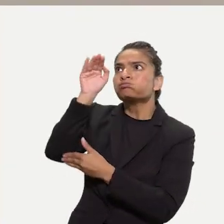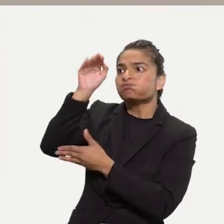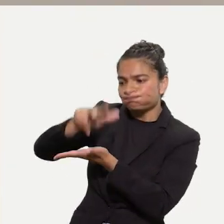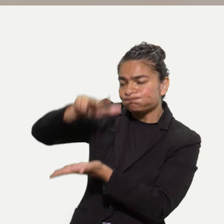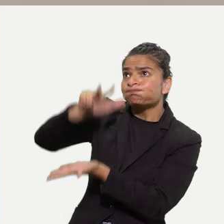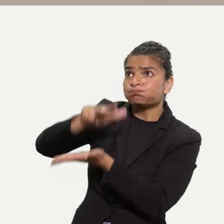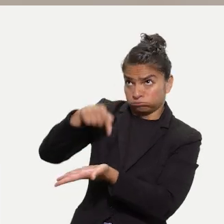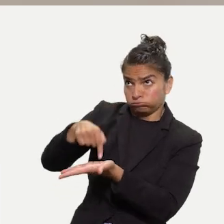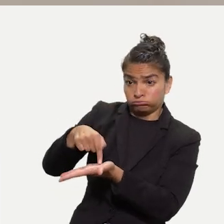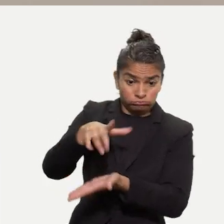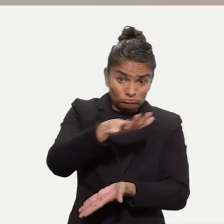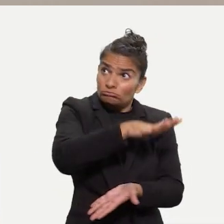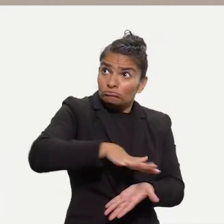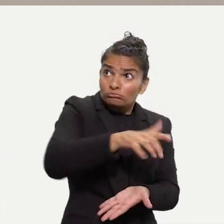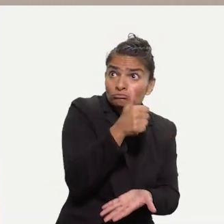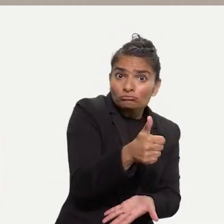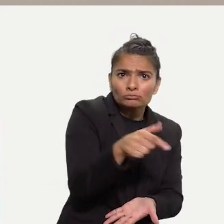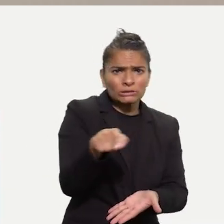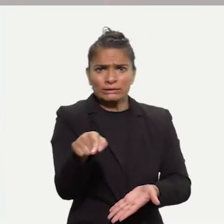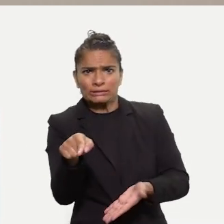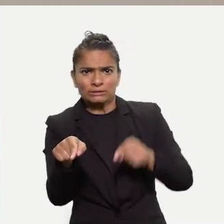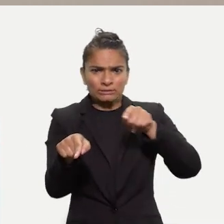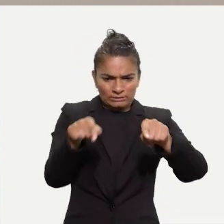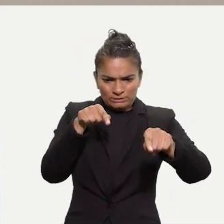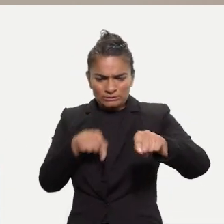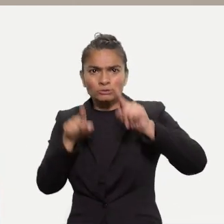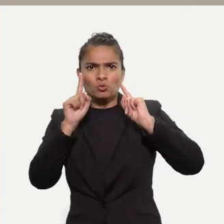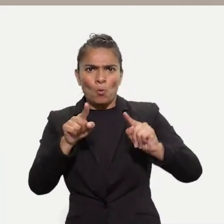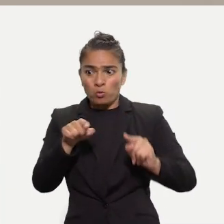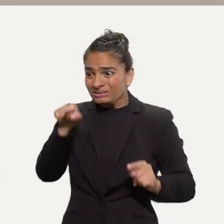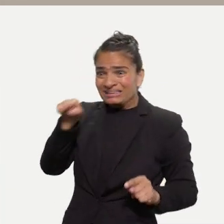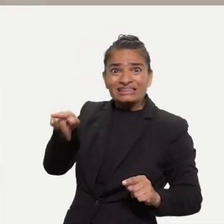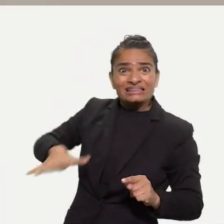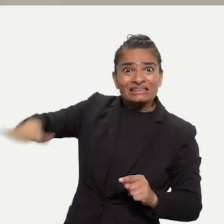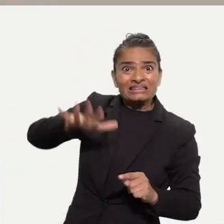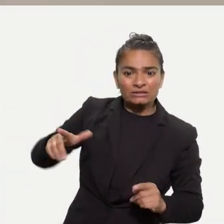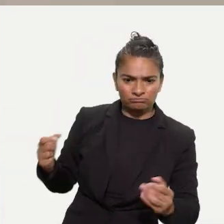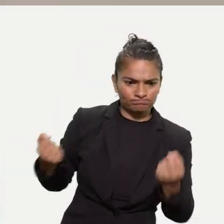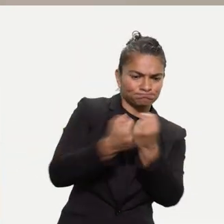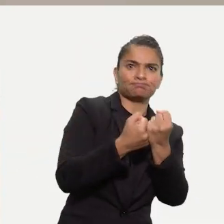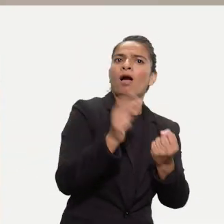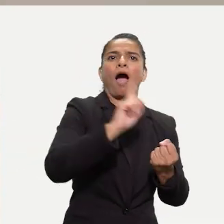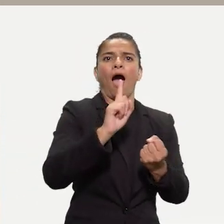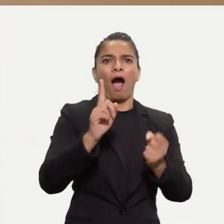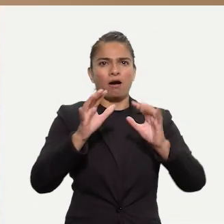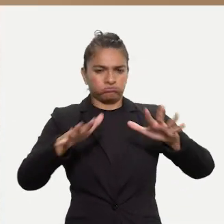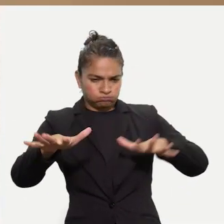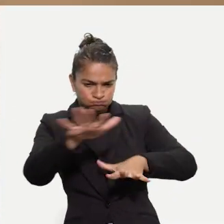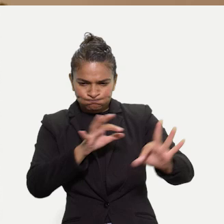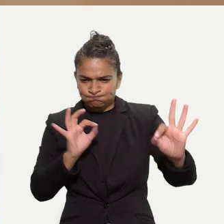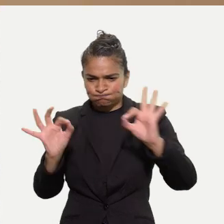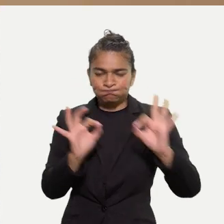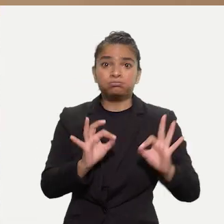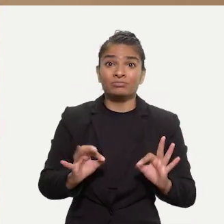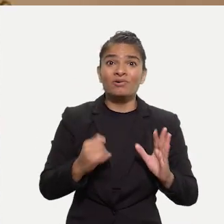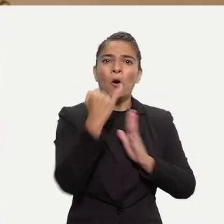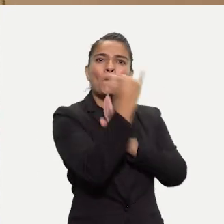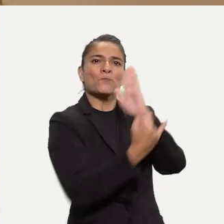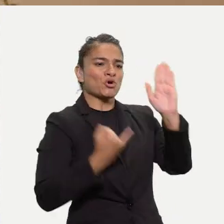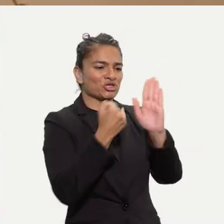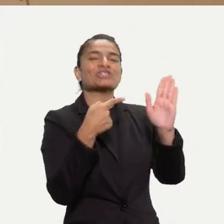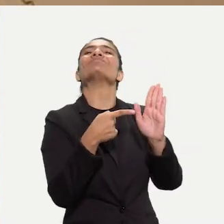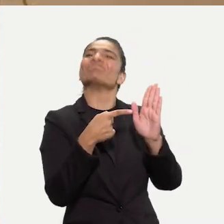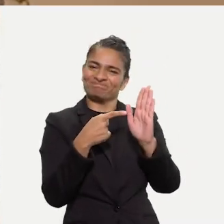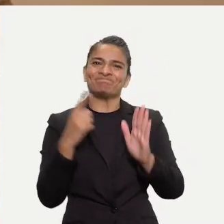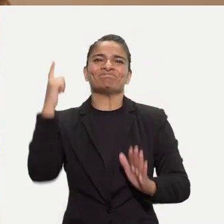department before the issuance of building and land use permits within the township, and which is also being used when we are carrying out our disaster